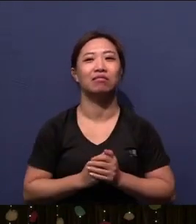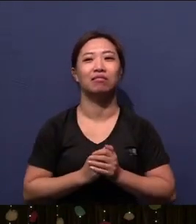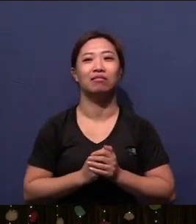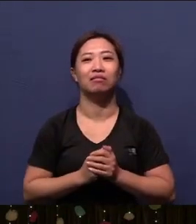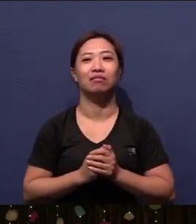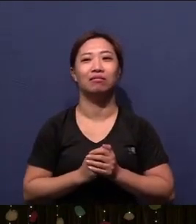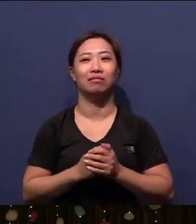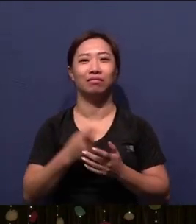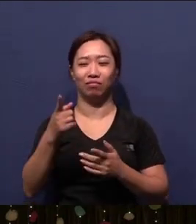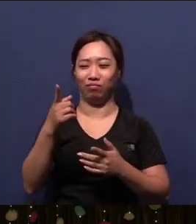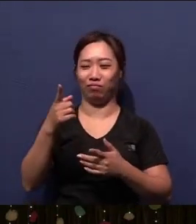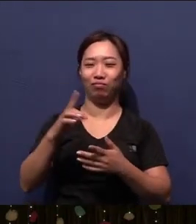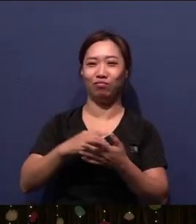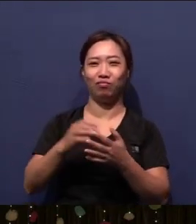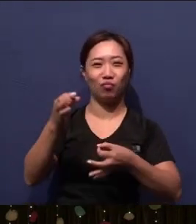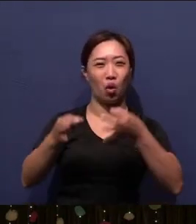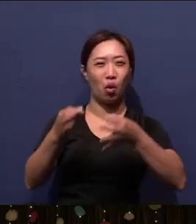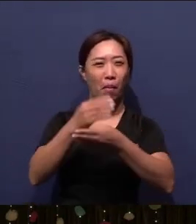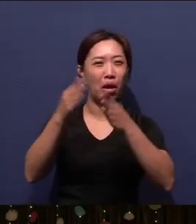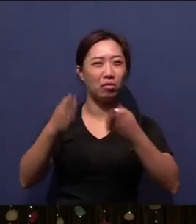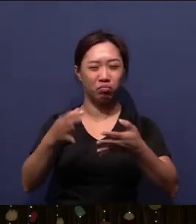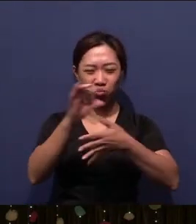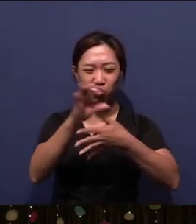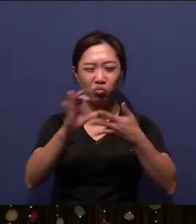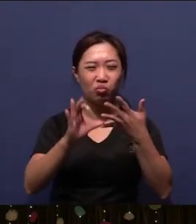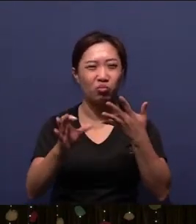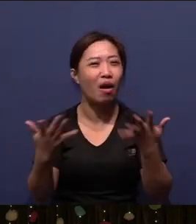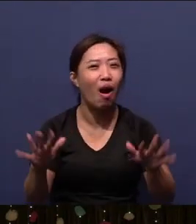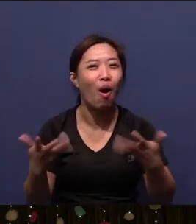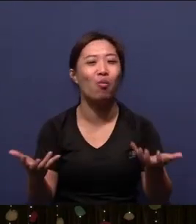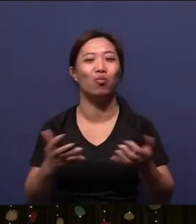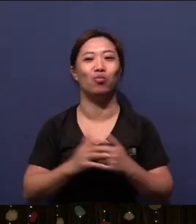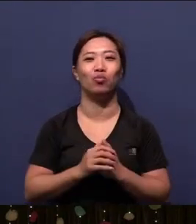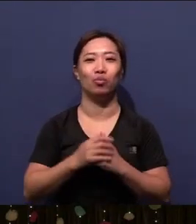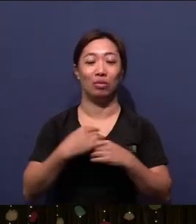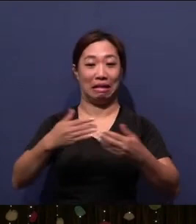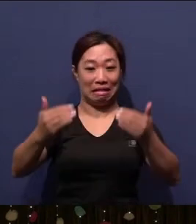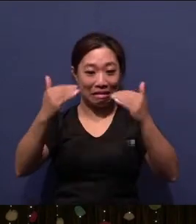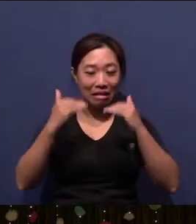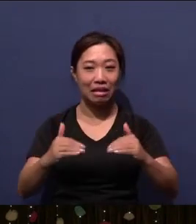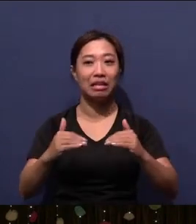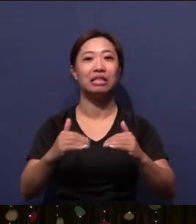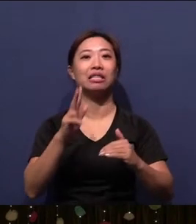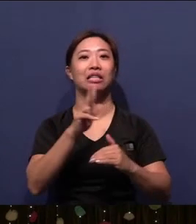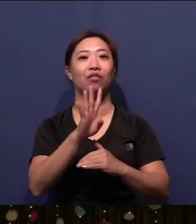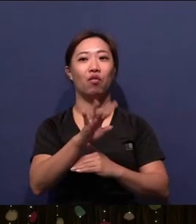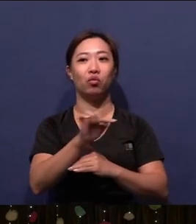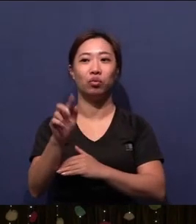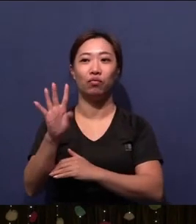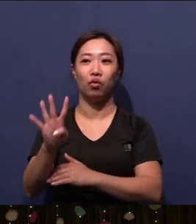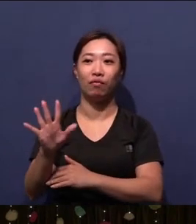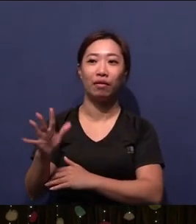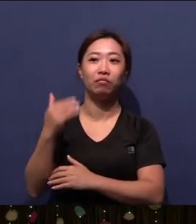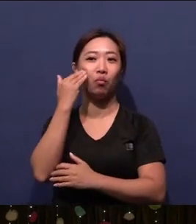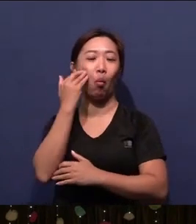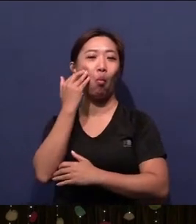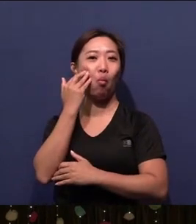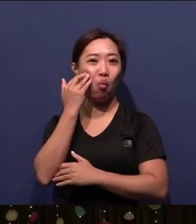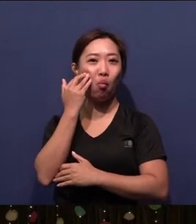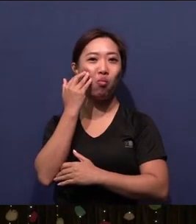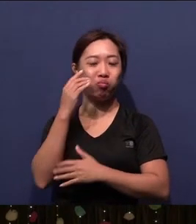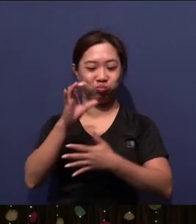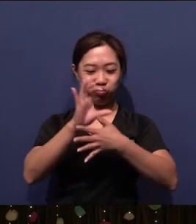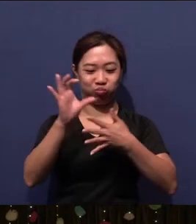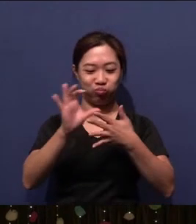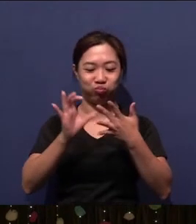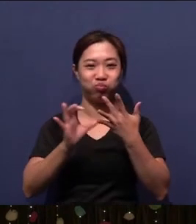the judging Messiah will judge us? We go on in the next part of the parable, in verse 34 to 45, we see the judging